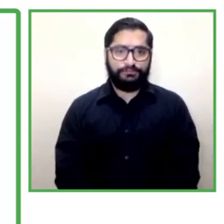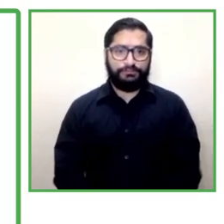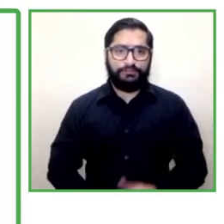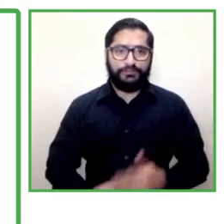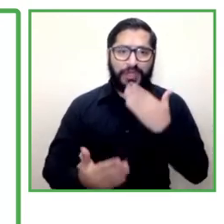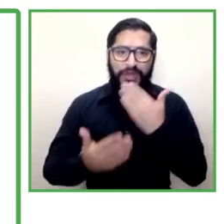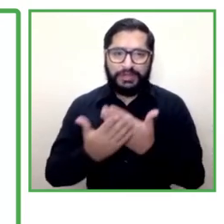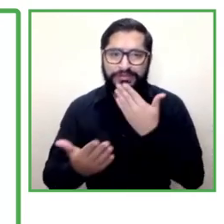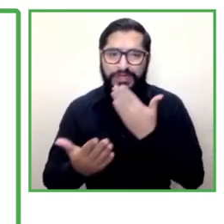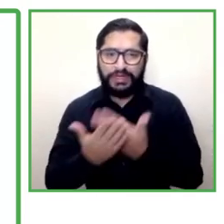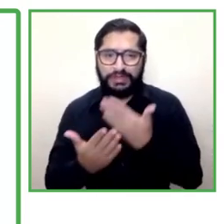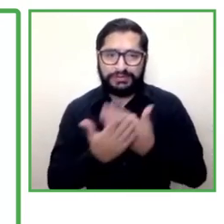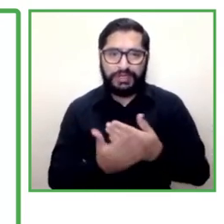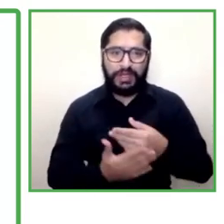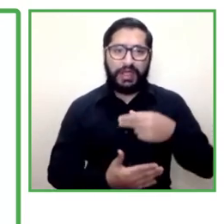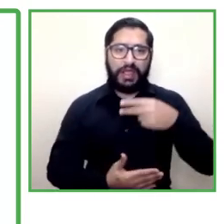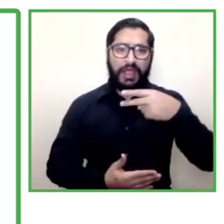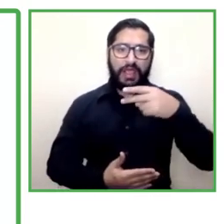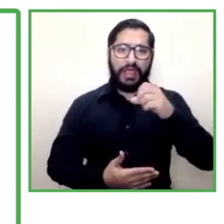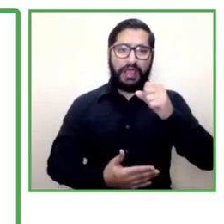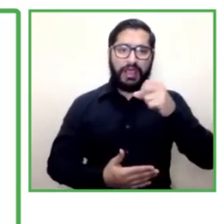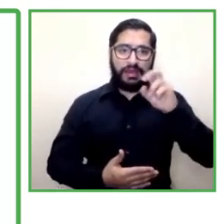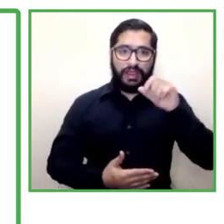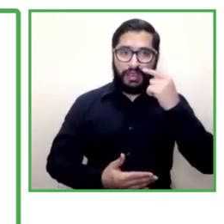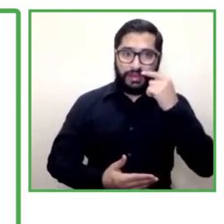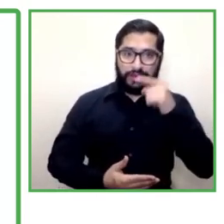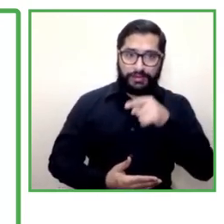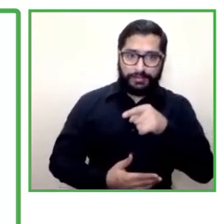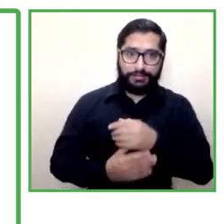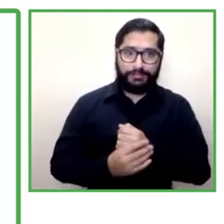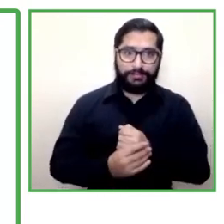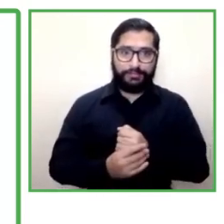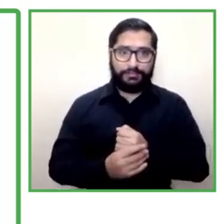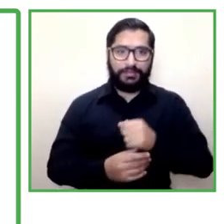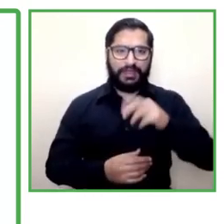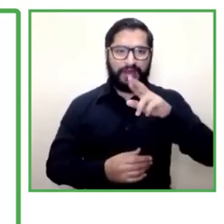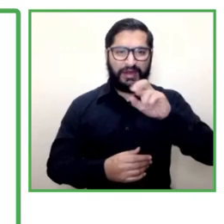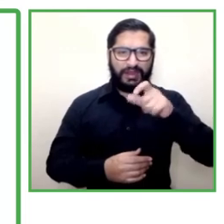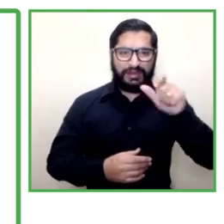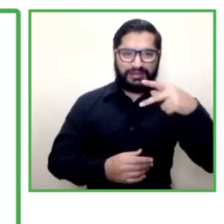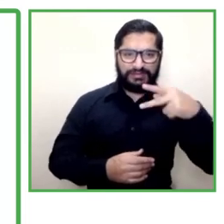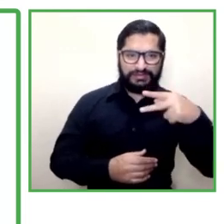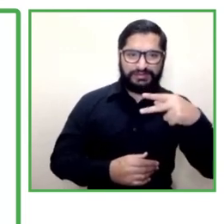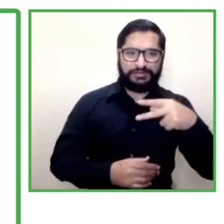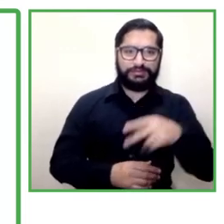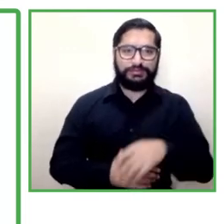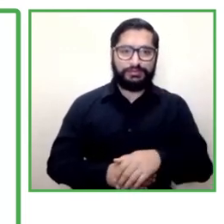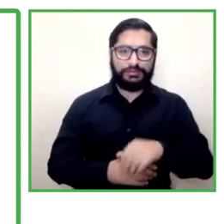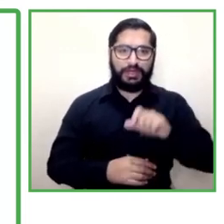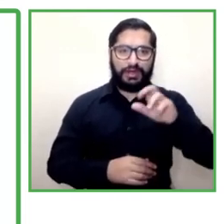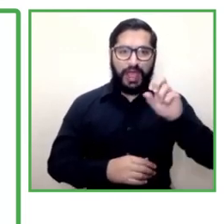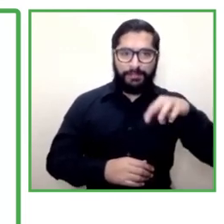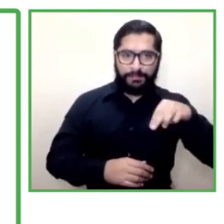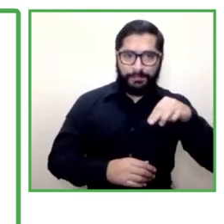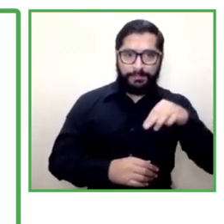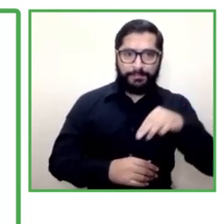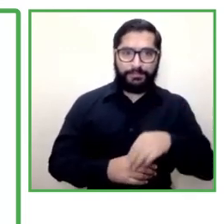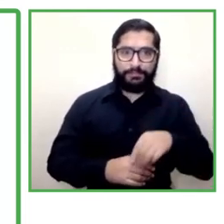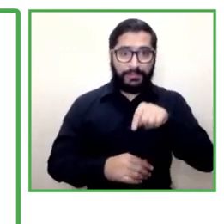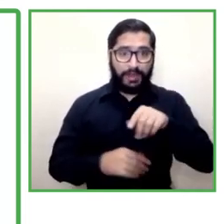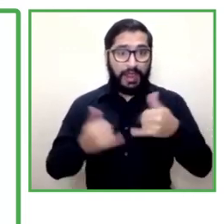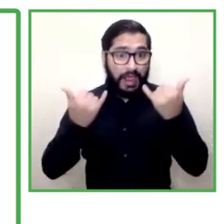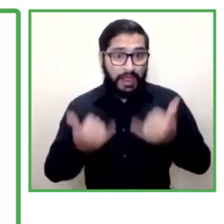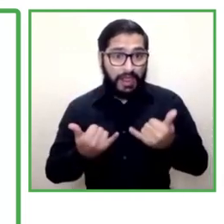Thank you so much, Endre Elvestad with SIGNLAB. Excellent presentation. And now we'll go with